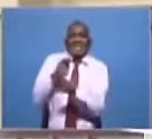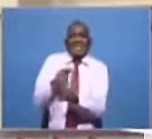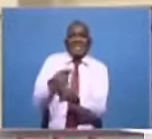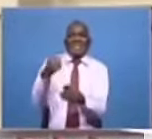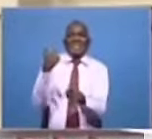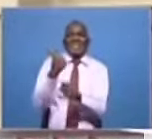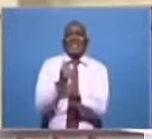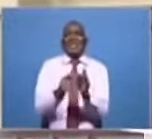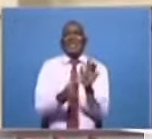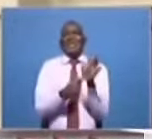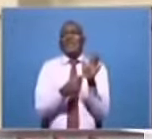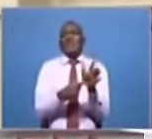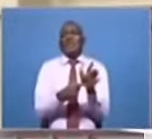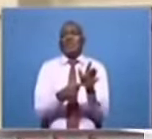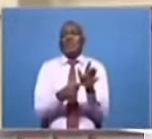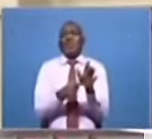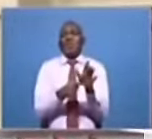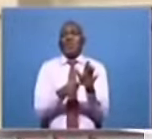ratio.